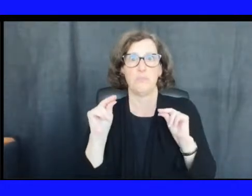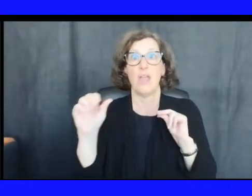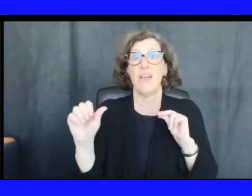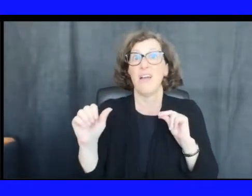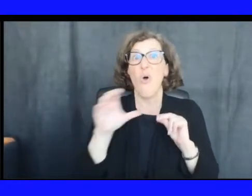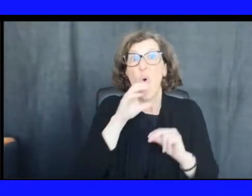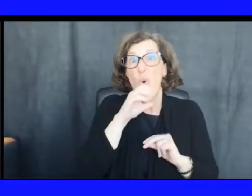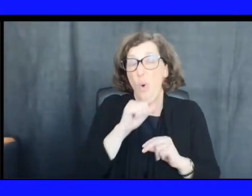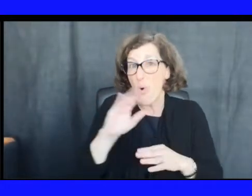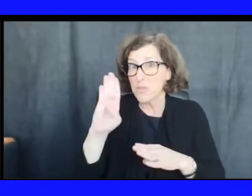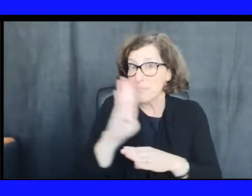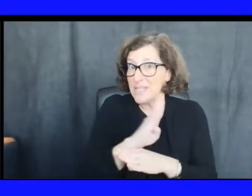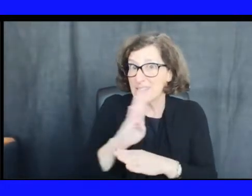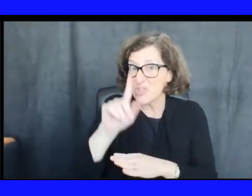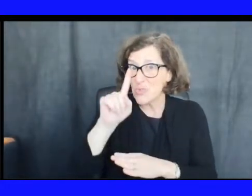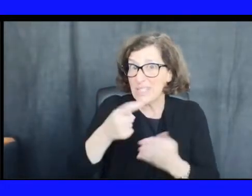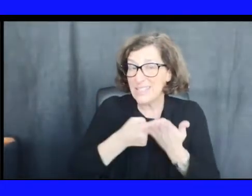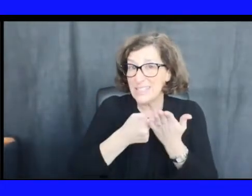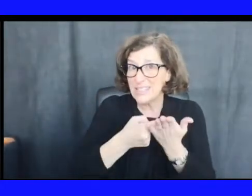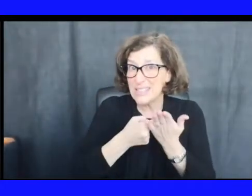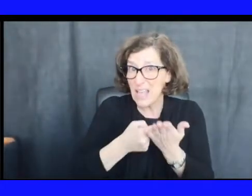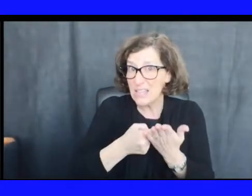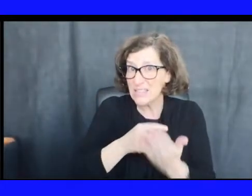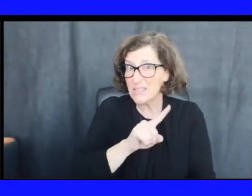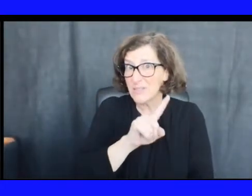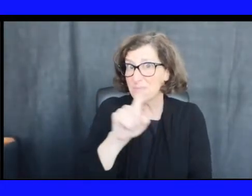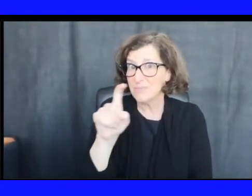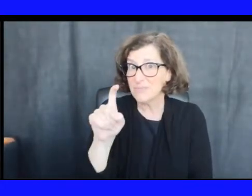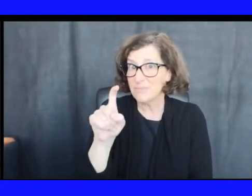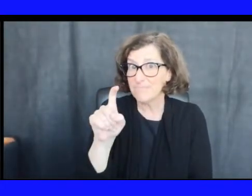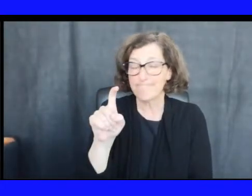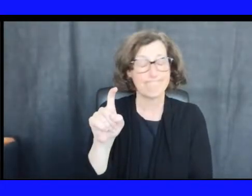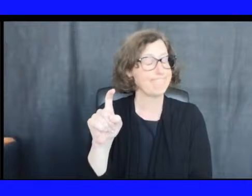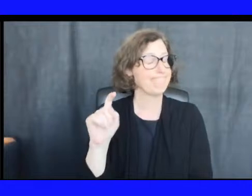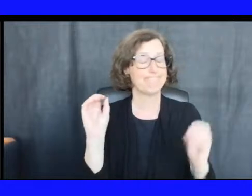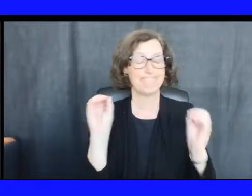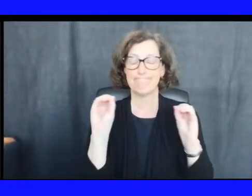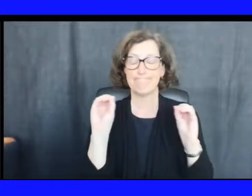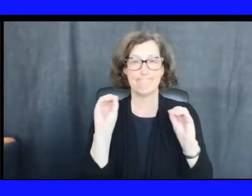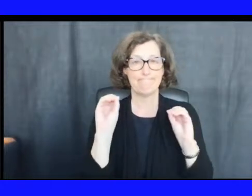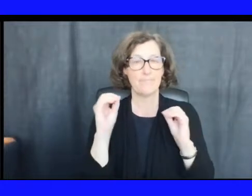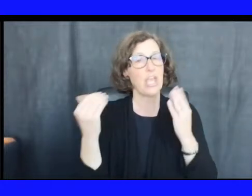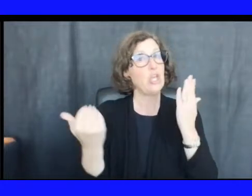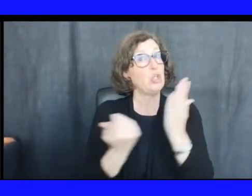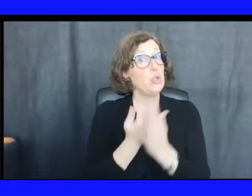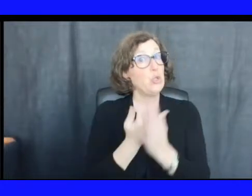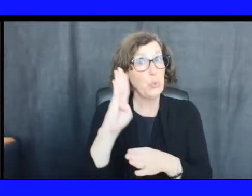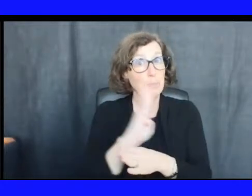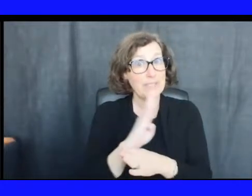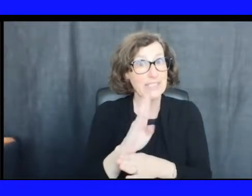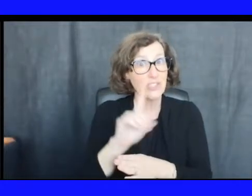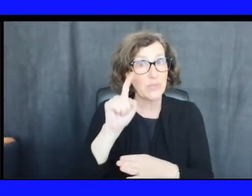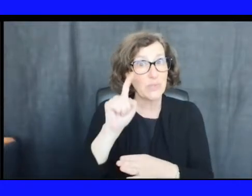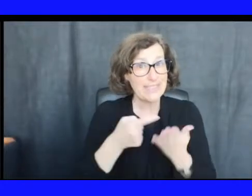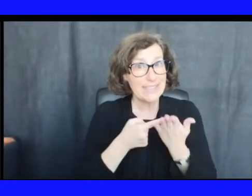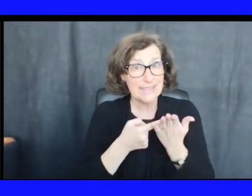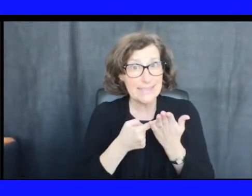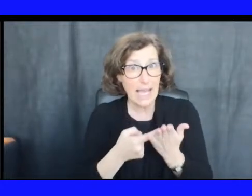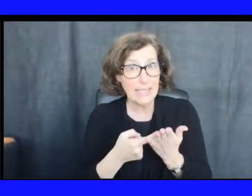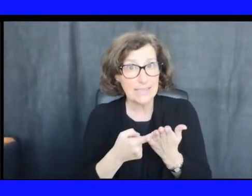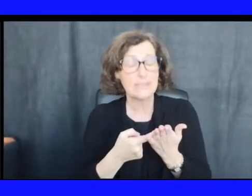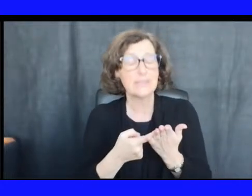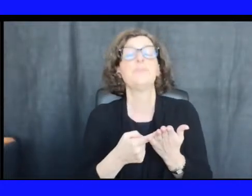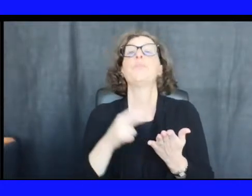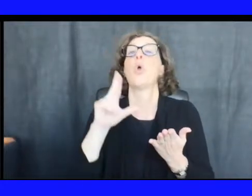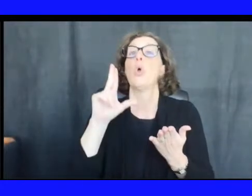Thank you so much. See you the next meeting. Thank you. Bye. See you. Bye-bye. Thank you. Bye. Bye. Bye. Bye. Thank you.